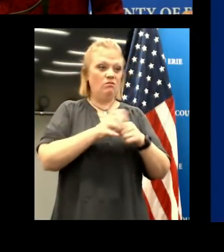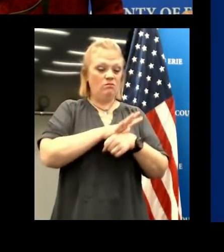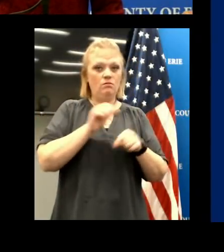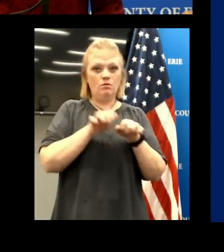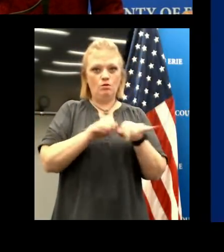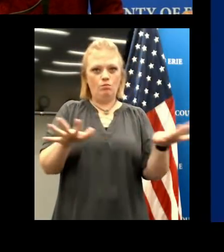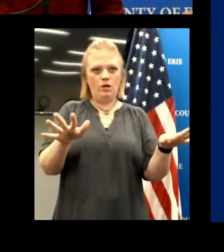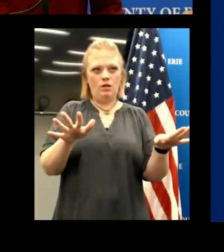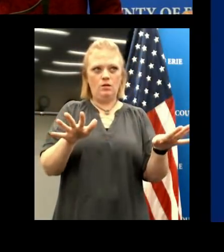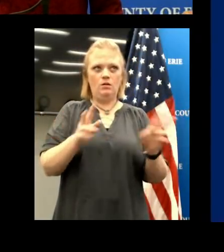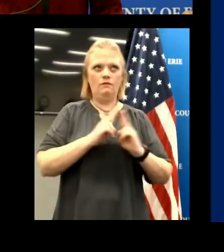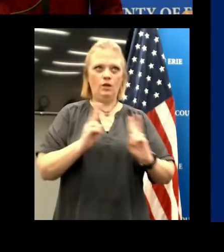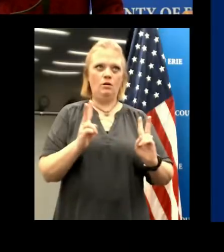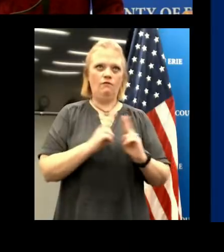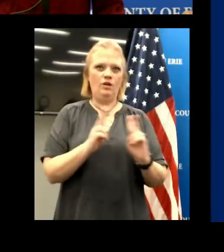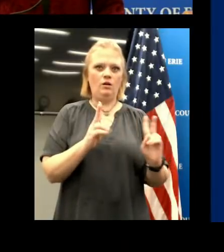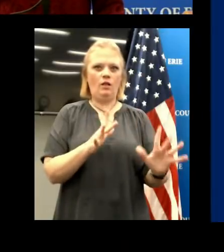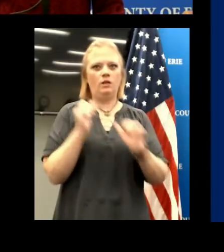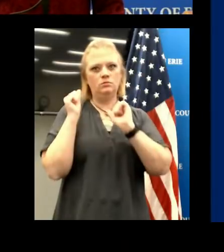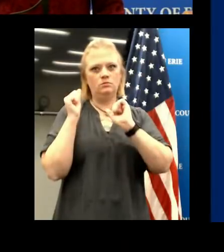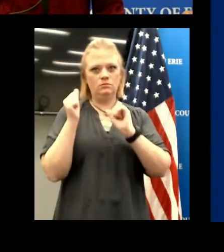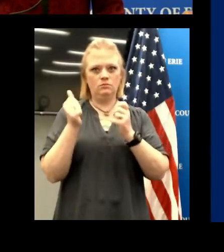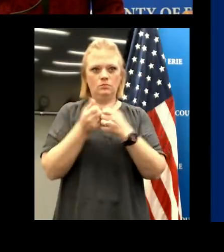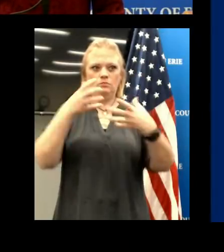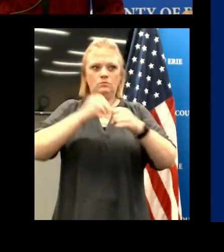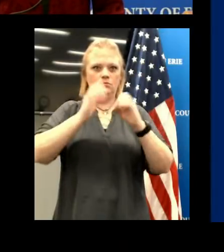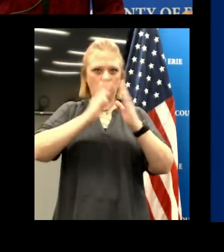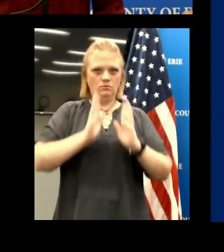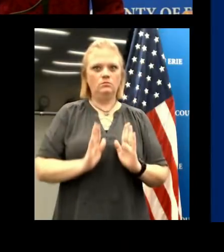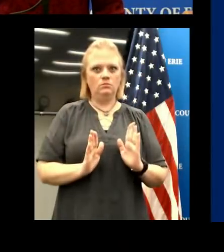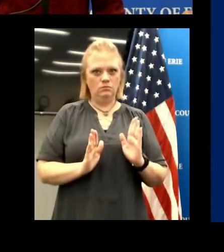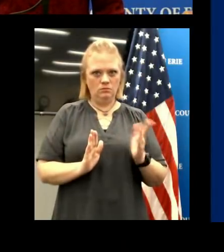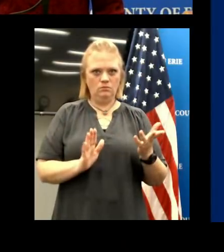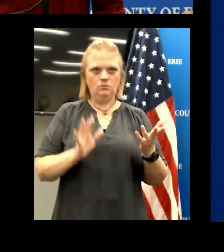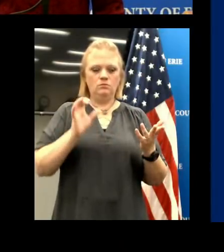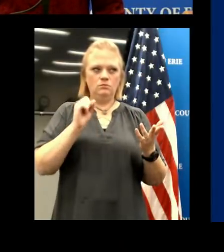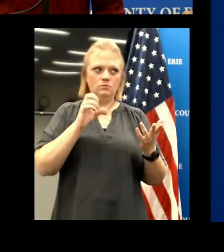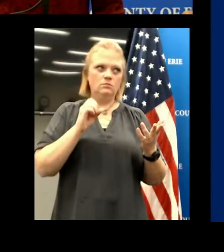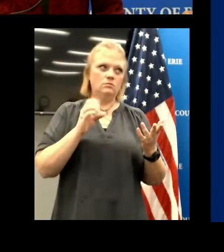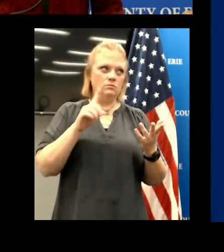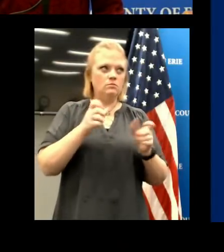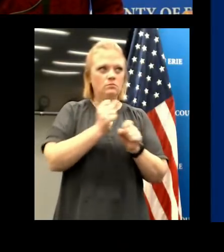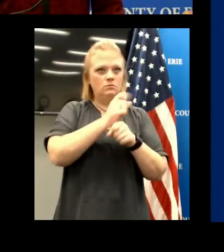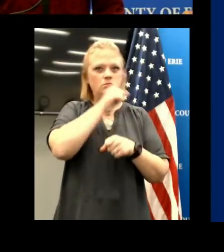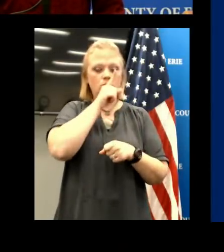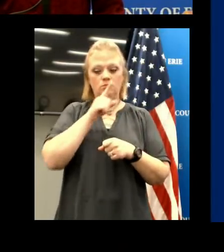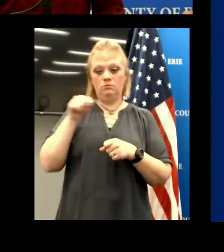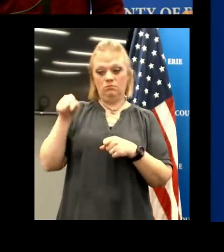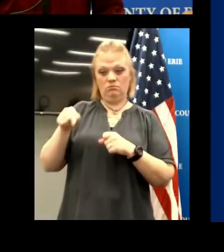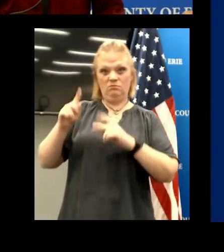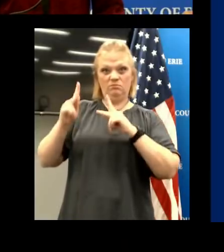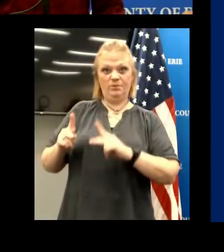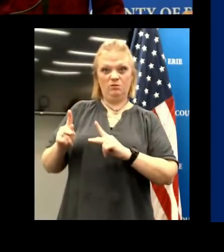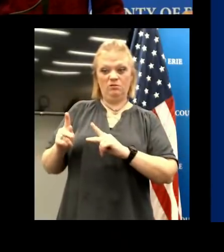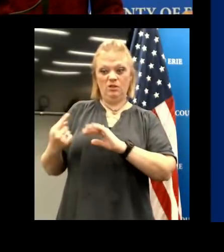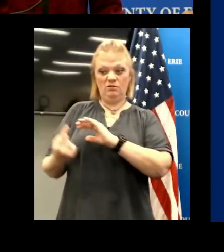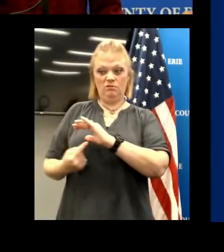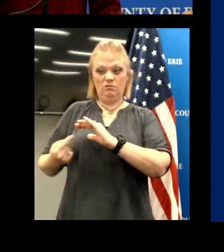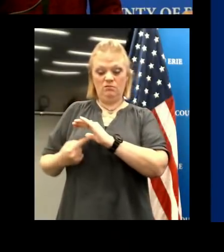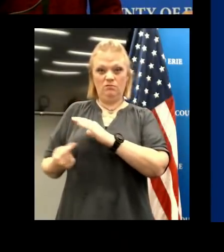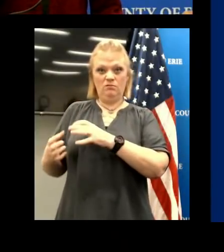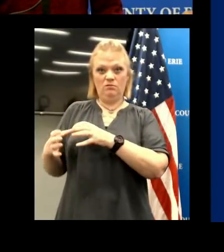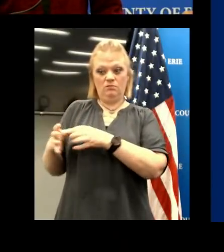spread very, very quickly within households. So you really may have to make sure that that person in isolation or